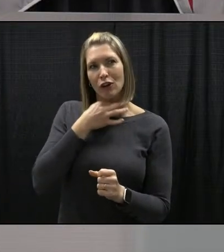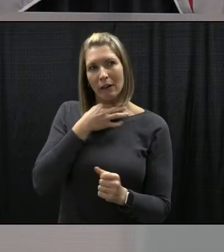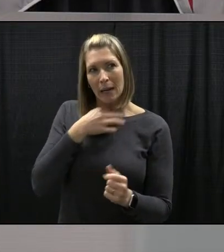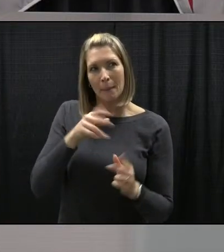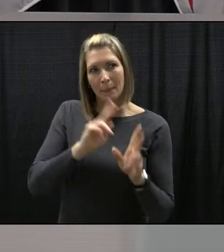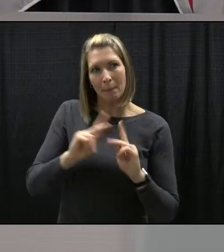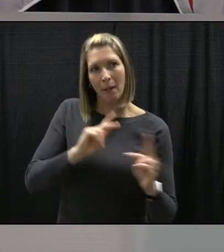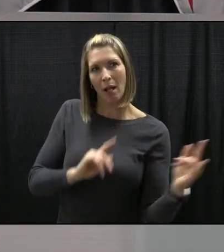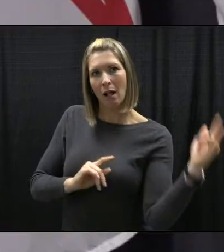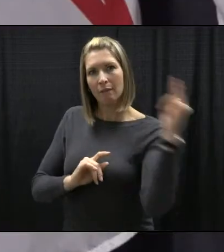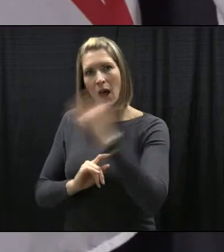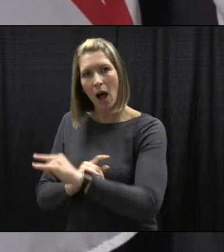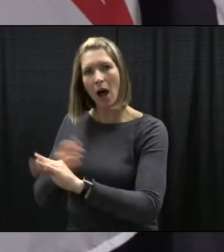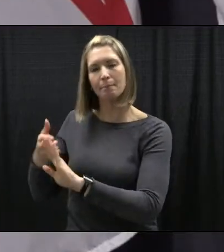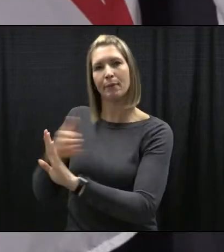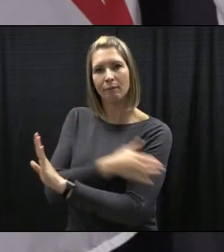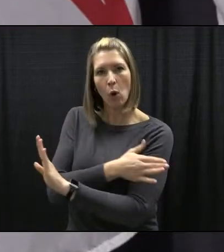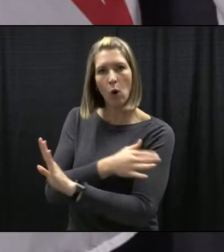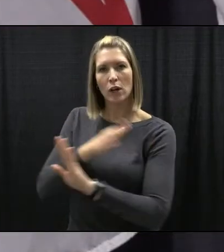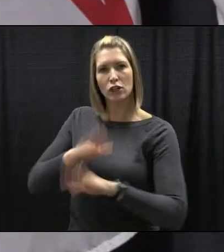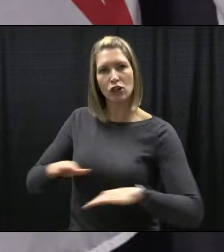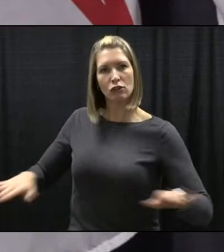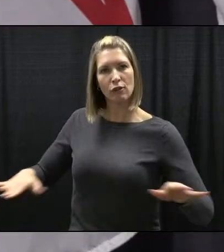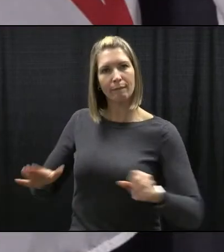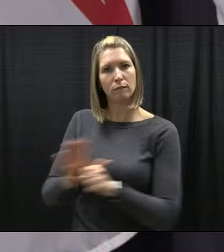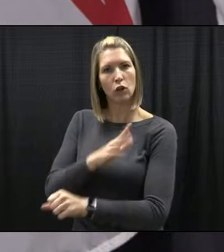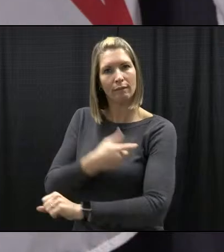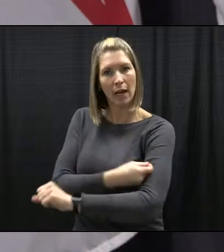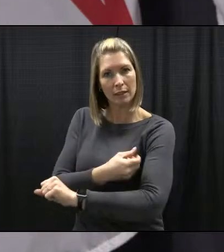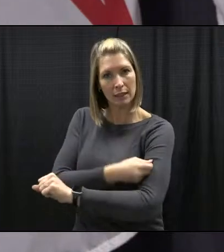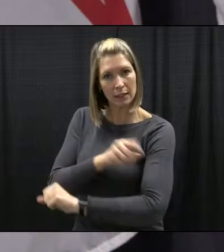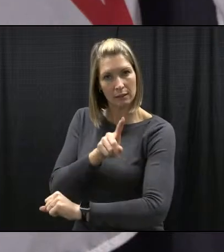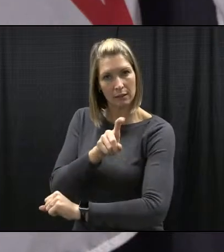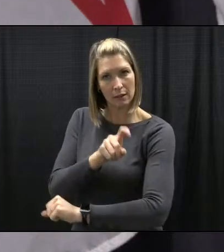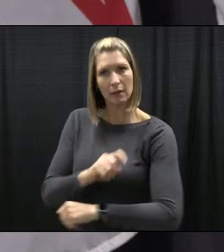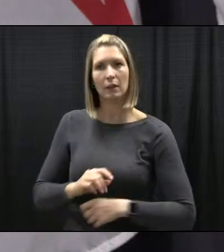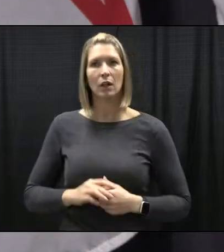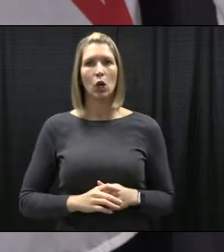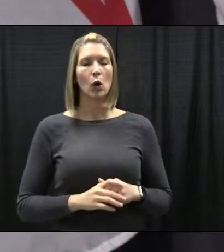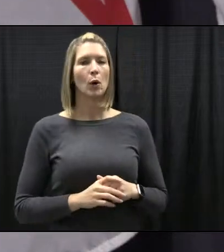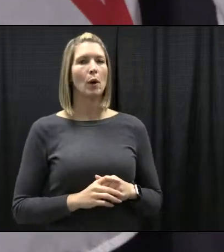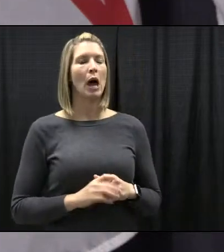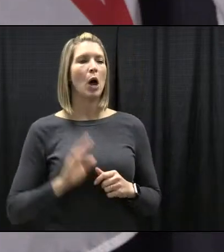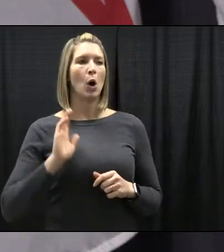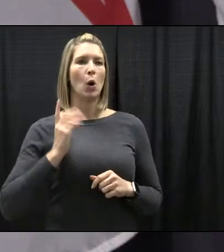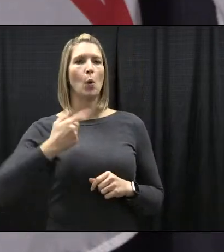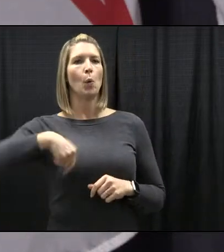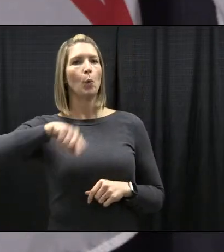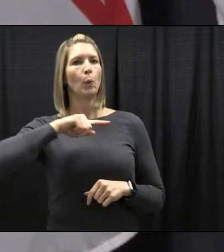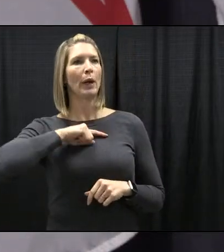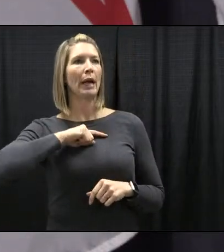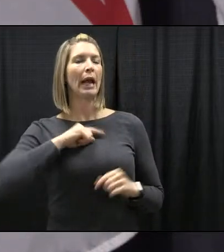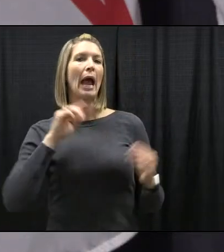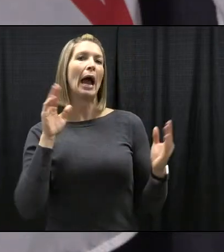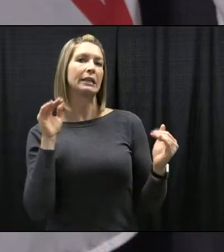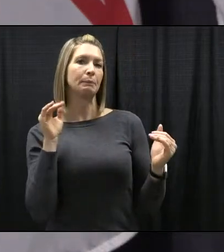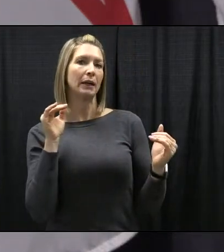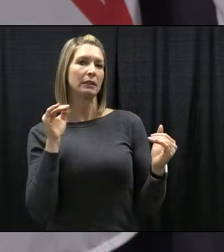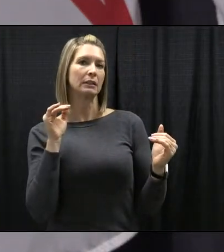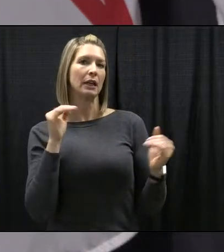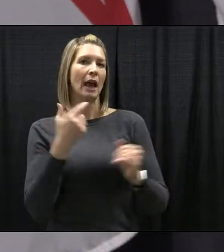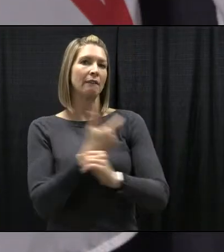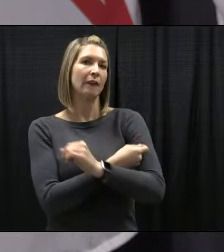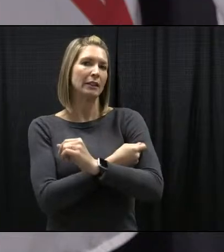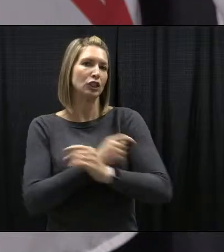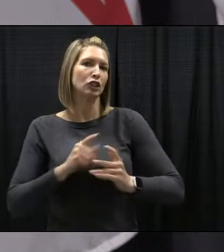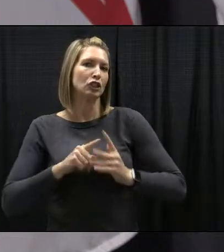vaccinated? So, the anticipation is that we'll be able to start things before the end of this year and